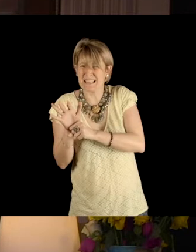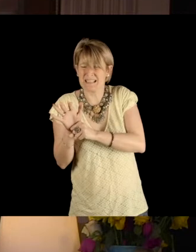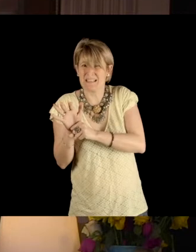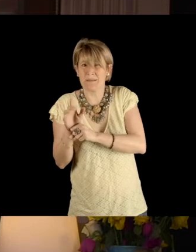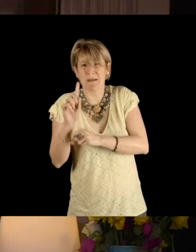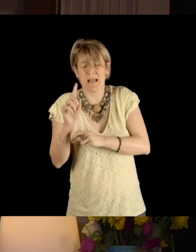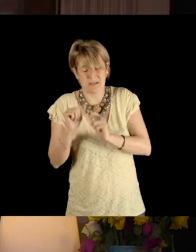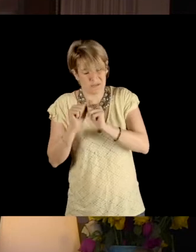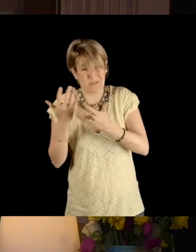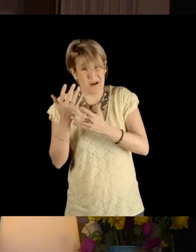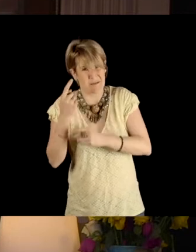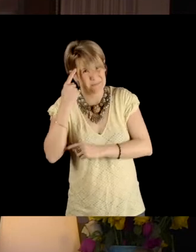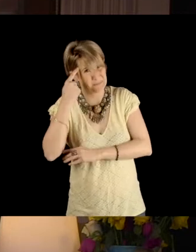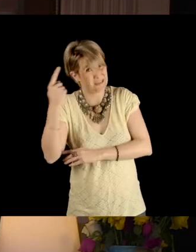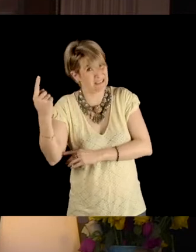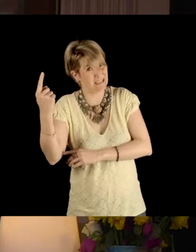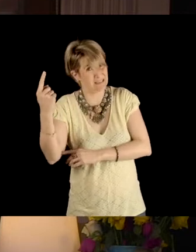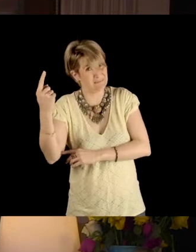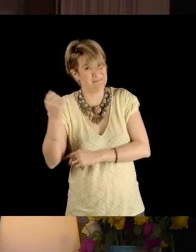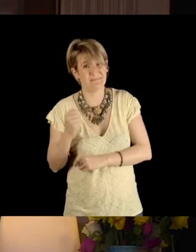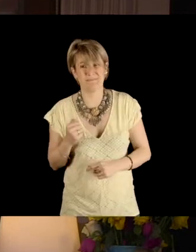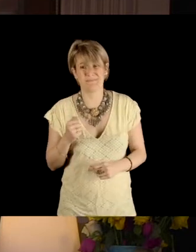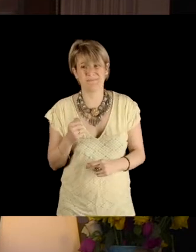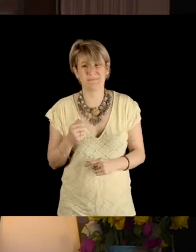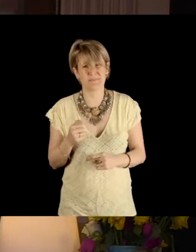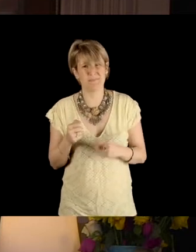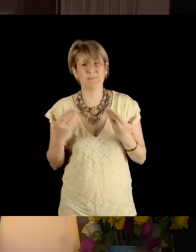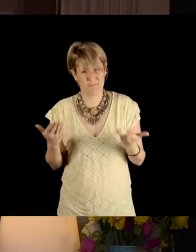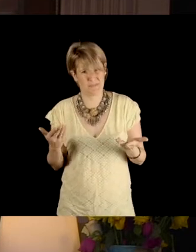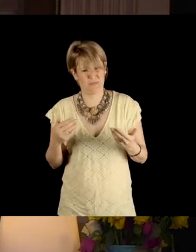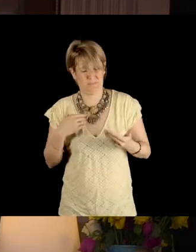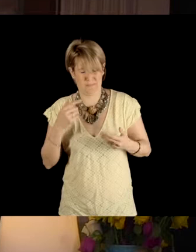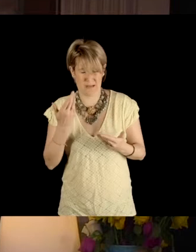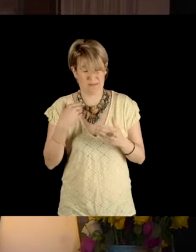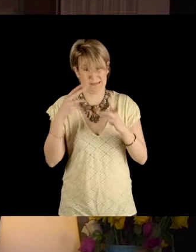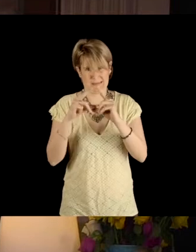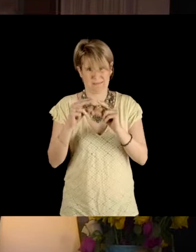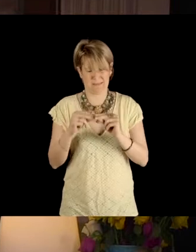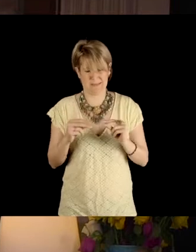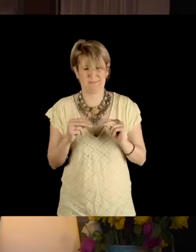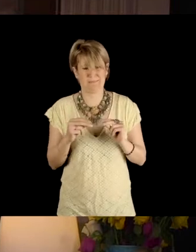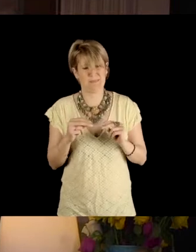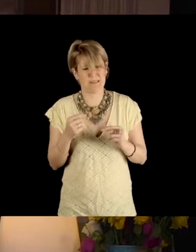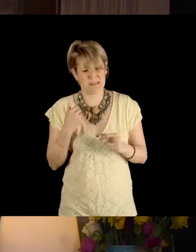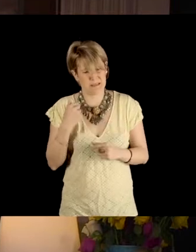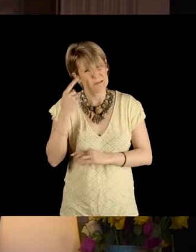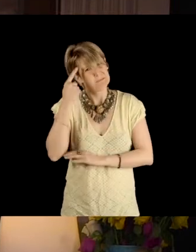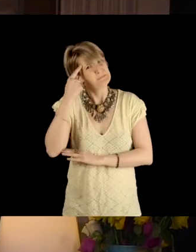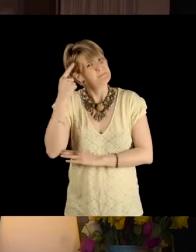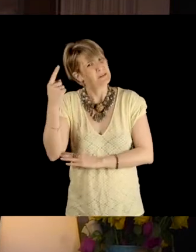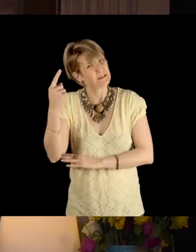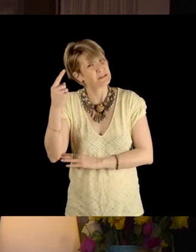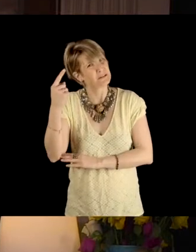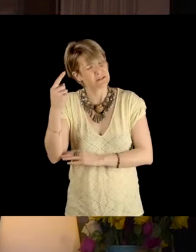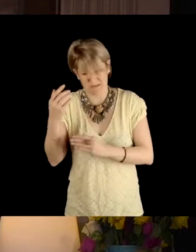or success is removed. The impact of our actions, the impact of our inactions, impact